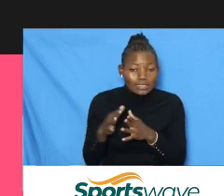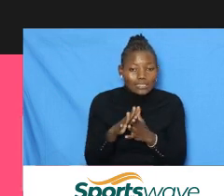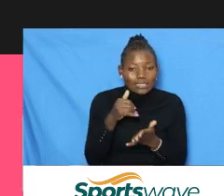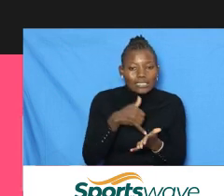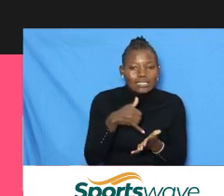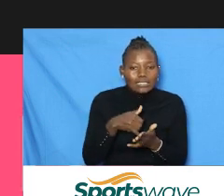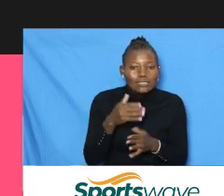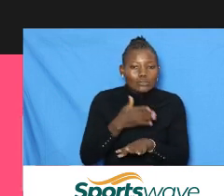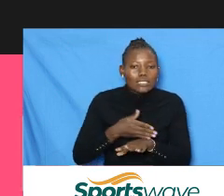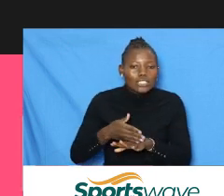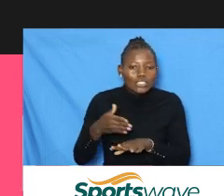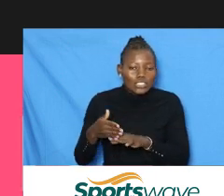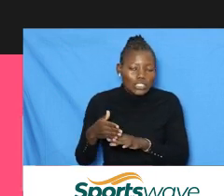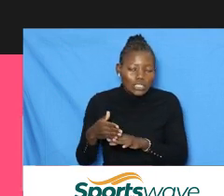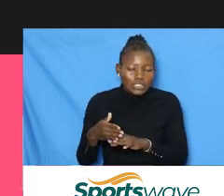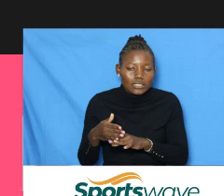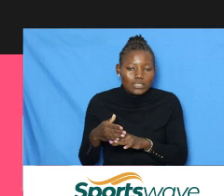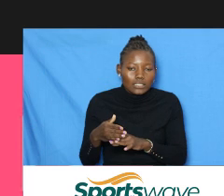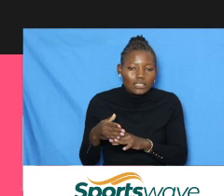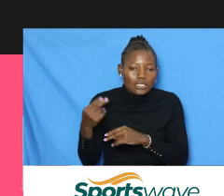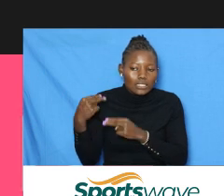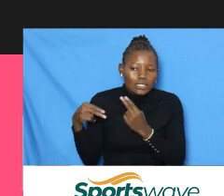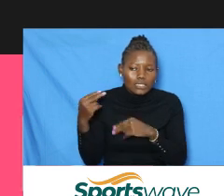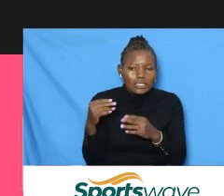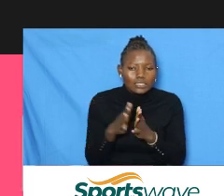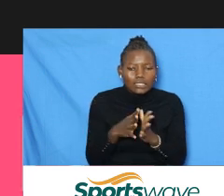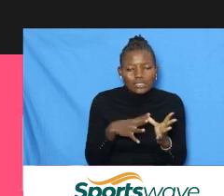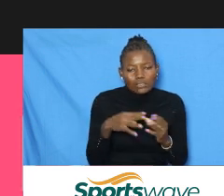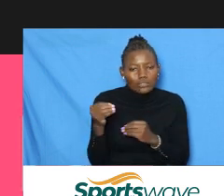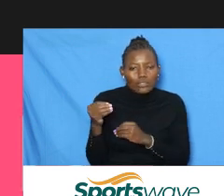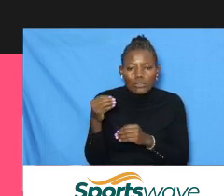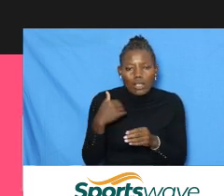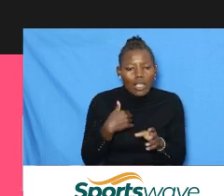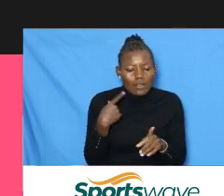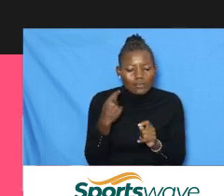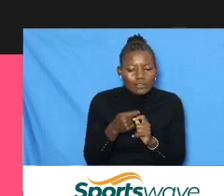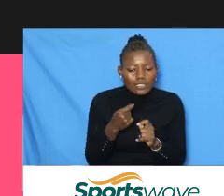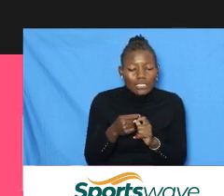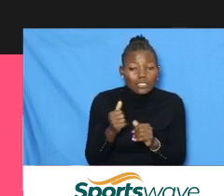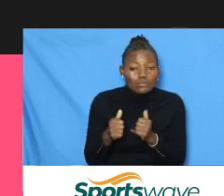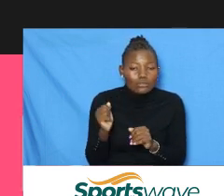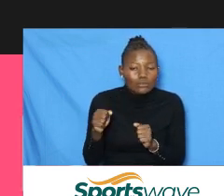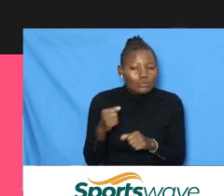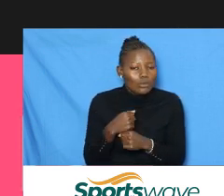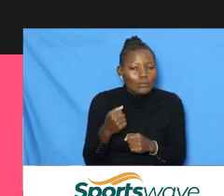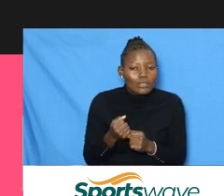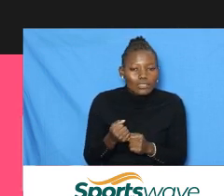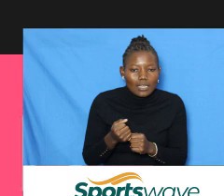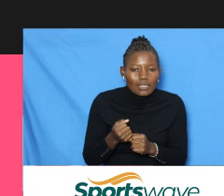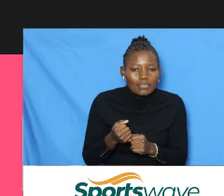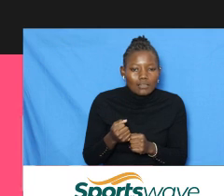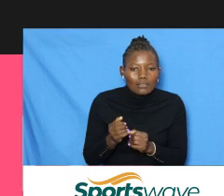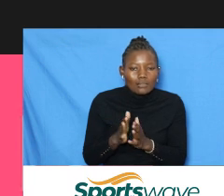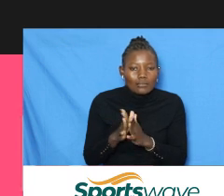includes injury profiling. So we've got tests that can be done by what's called the elite team.